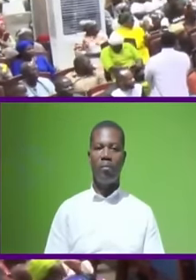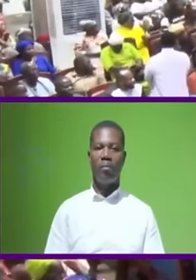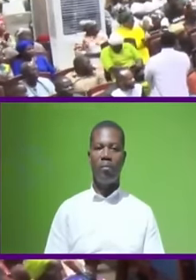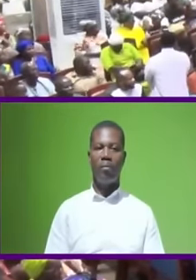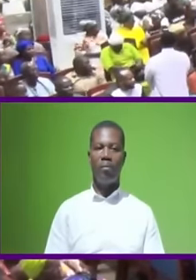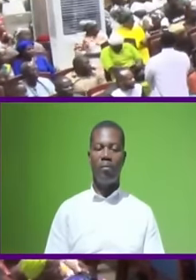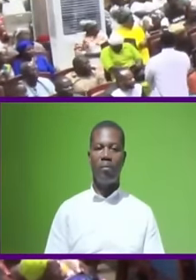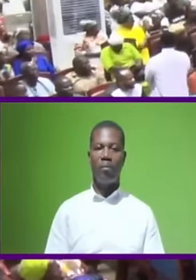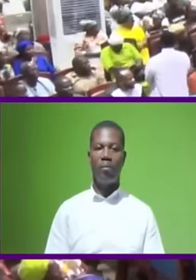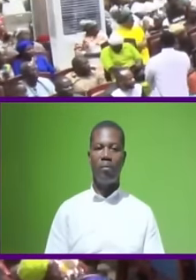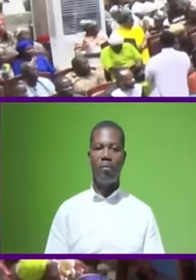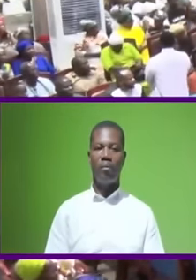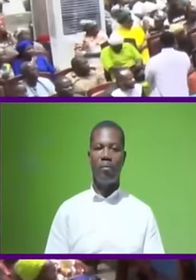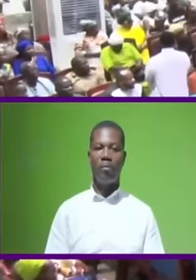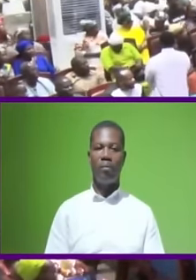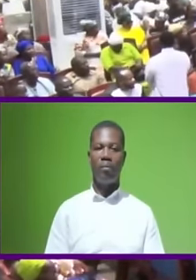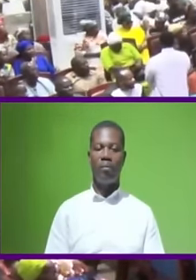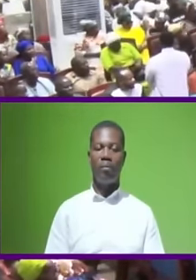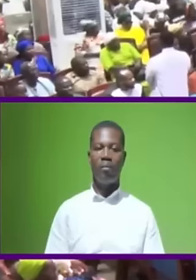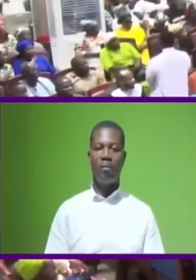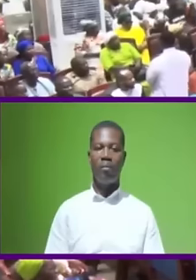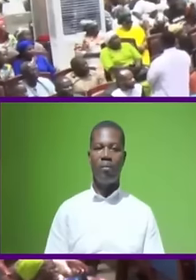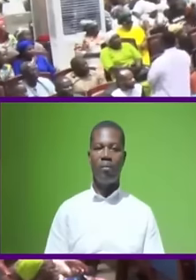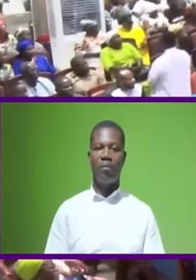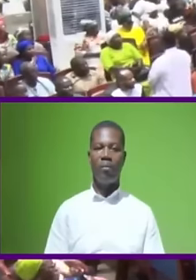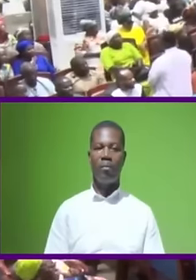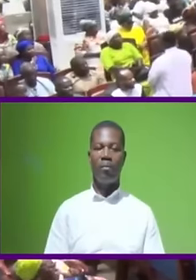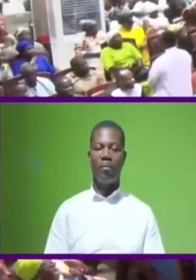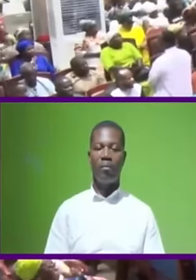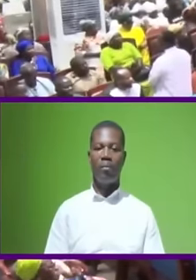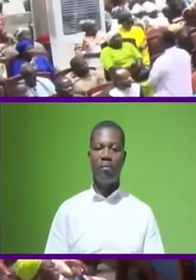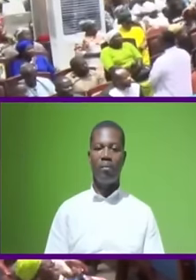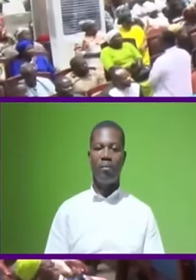ongoing. Ah,